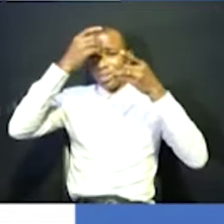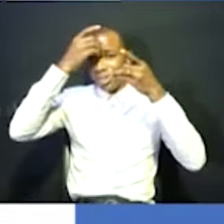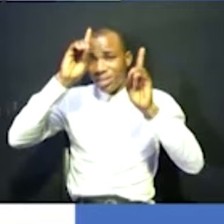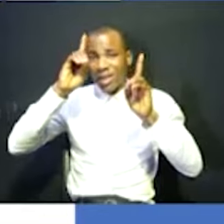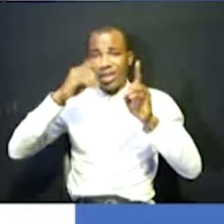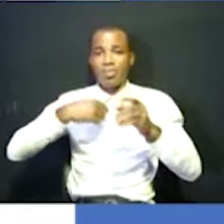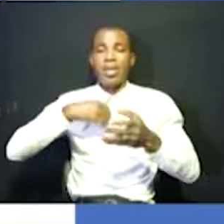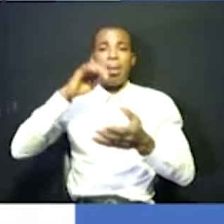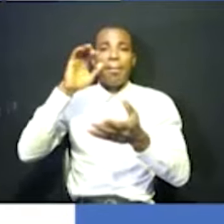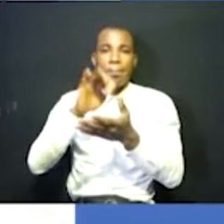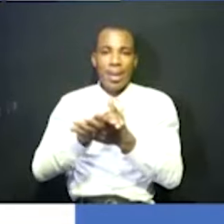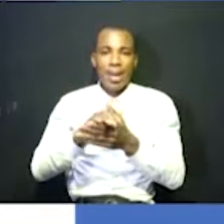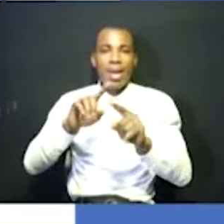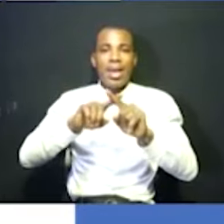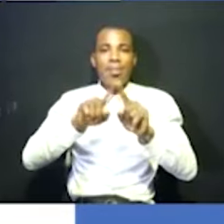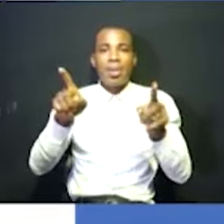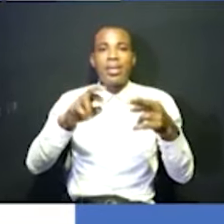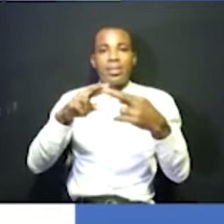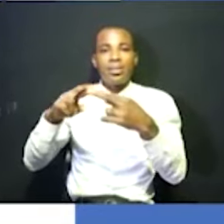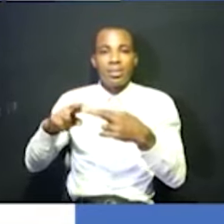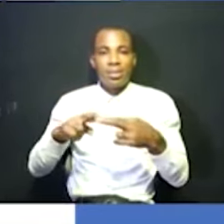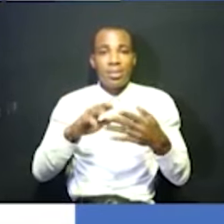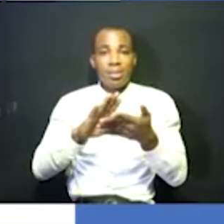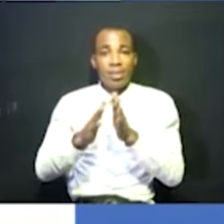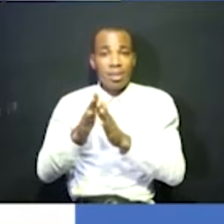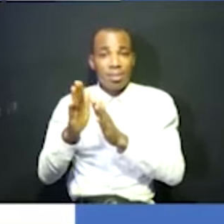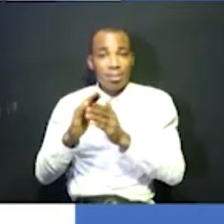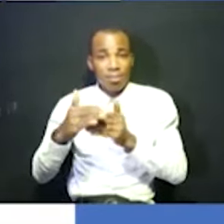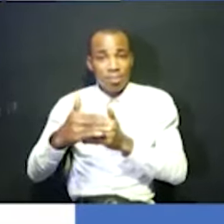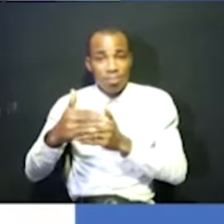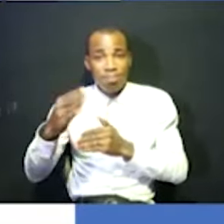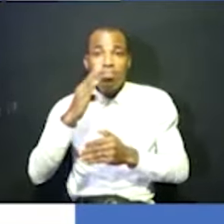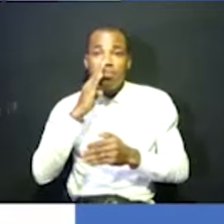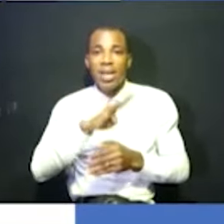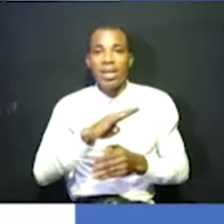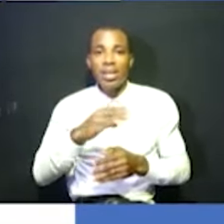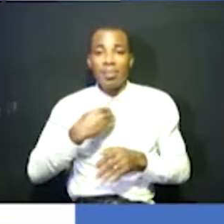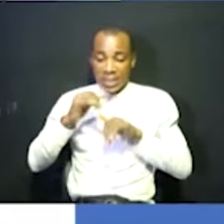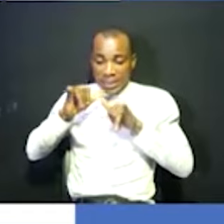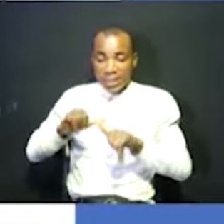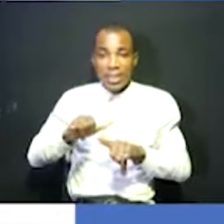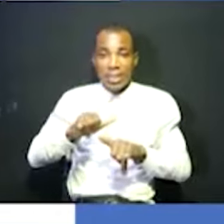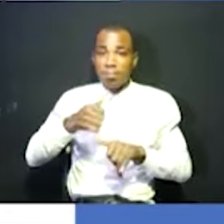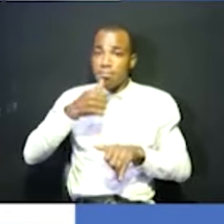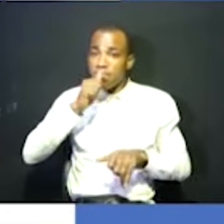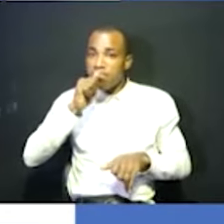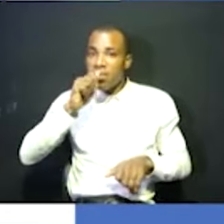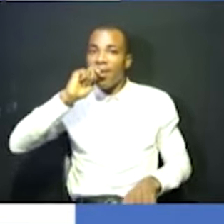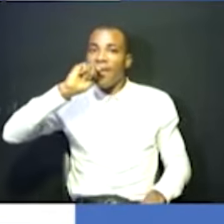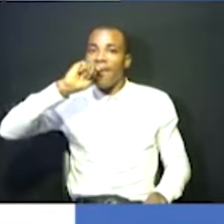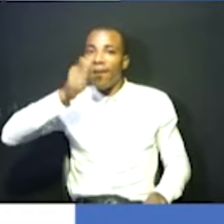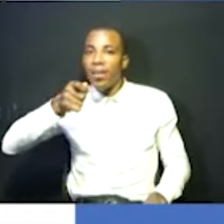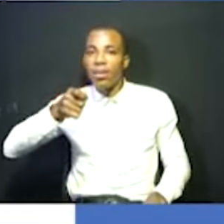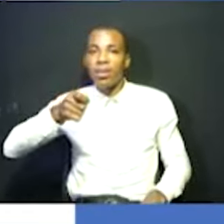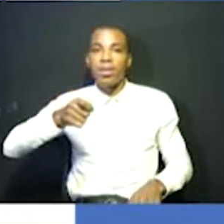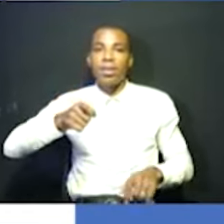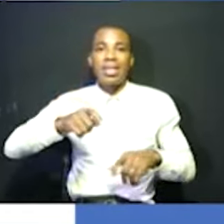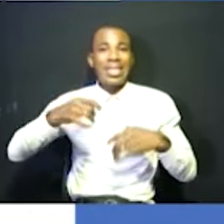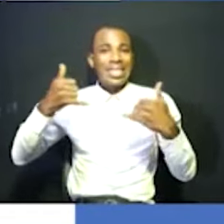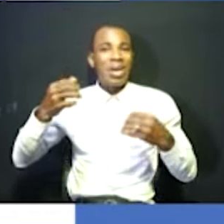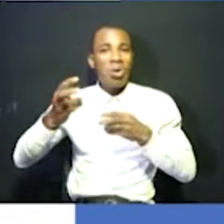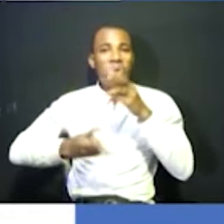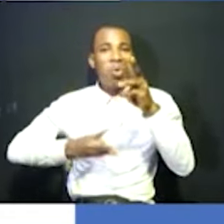relationship goes bad, I shall not be trapped in it. We are hardly